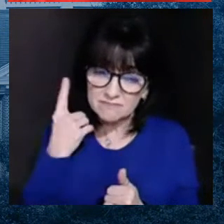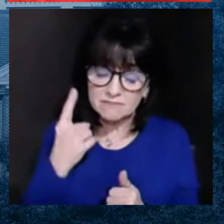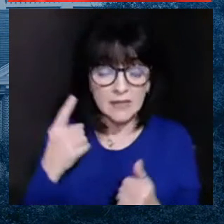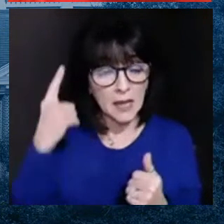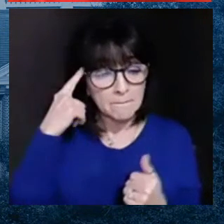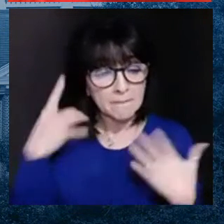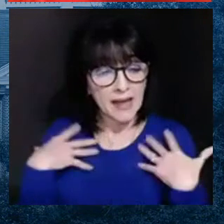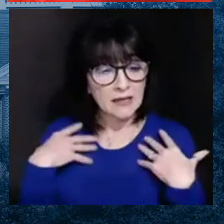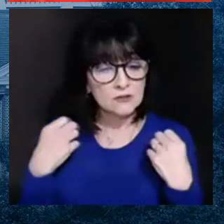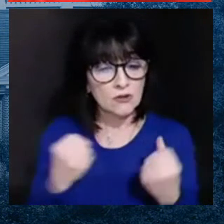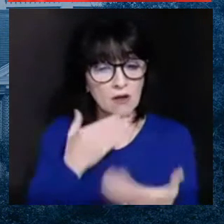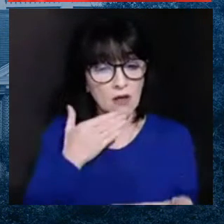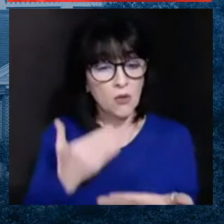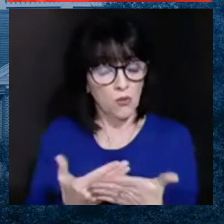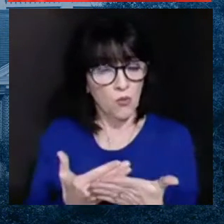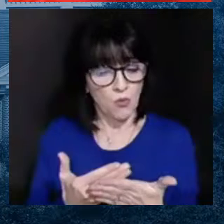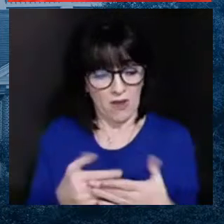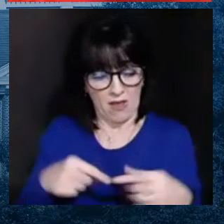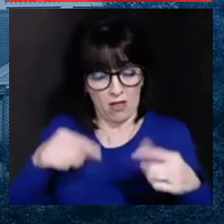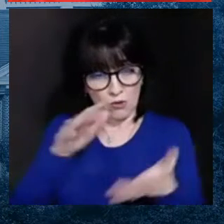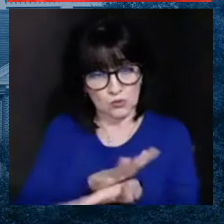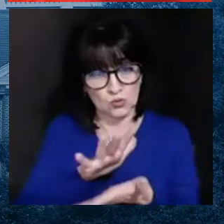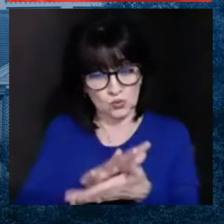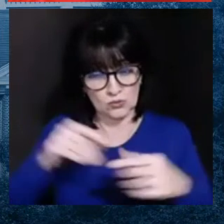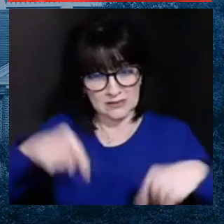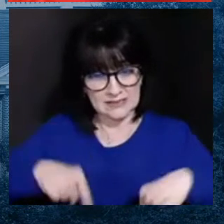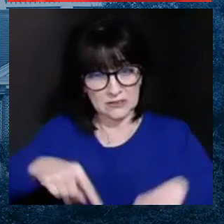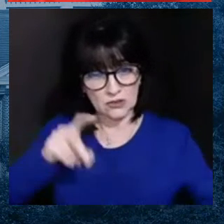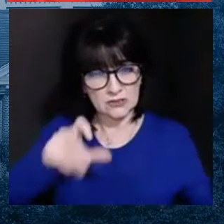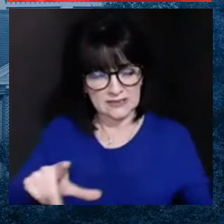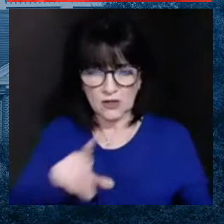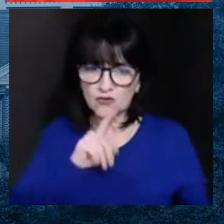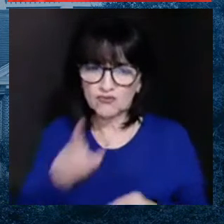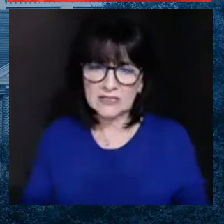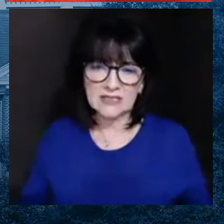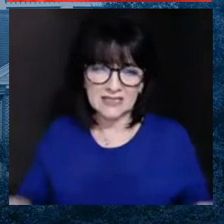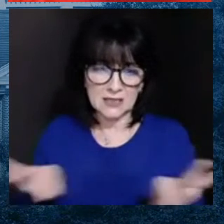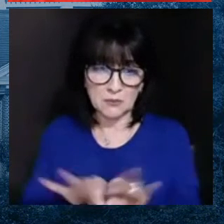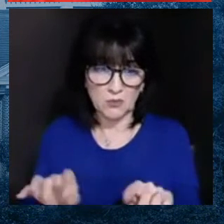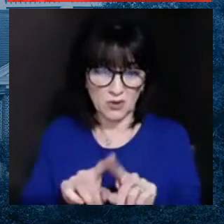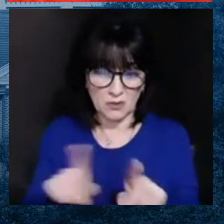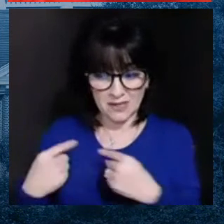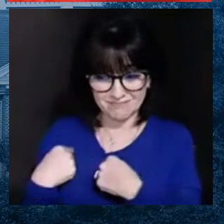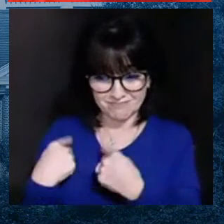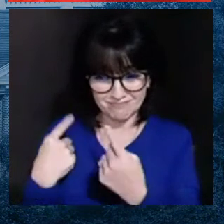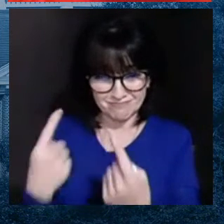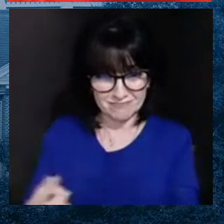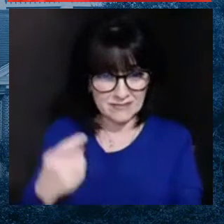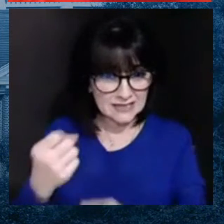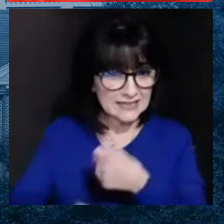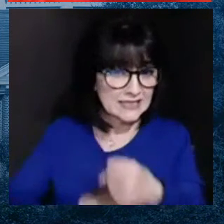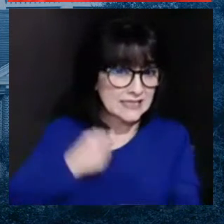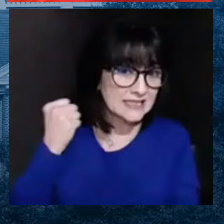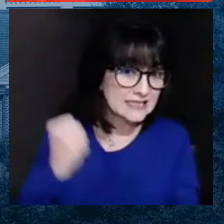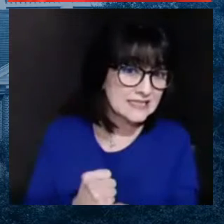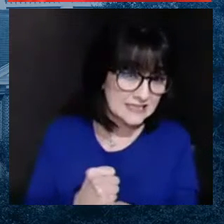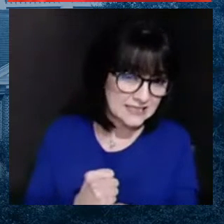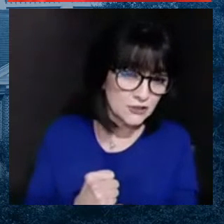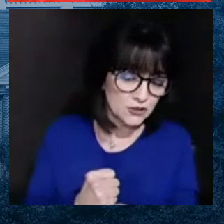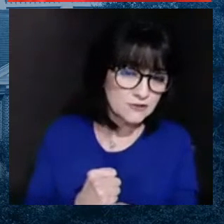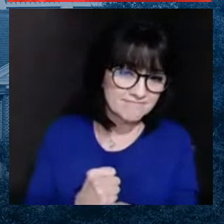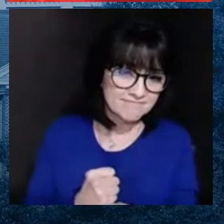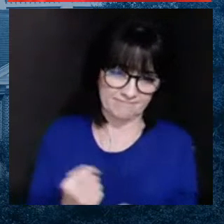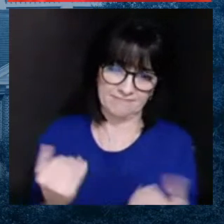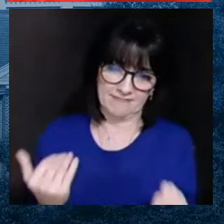has always been important. However, the last year has reinforced the need to connect the dots more meaningfully